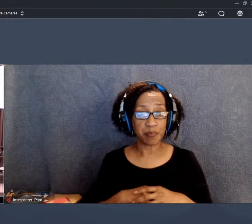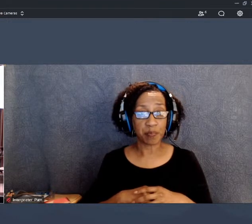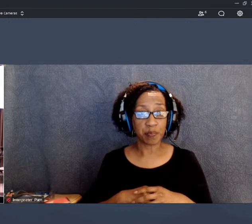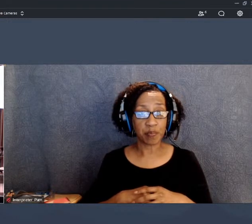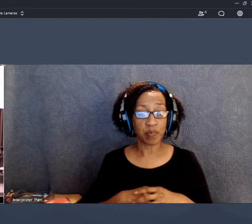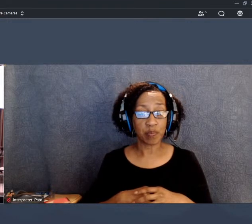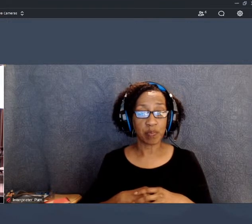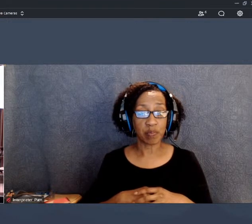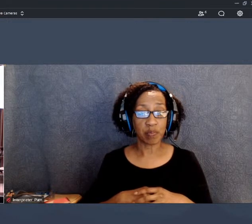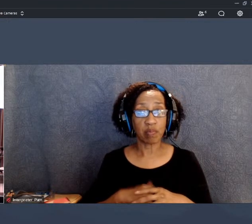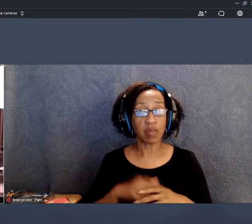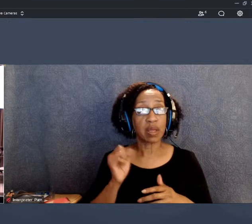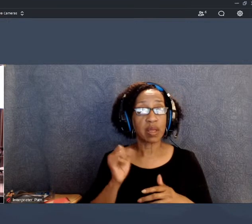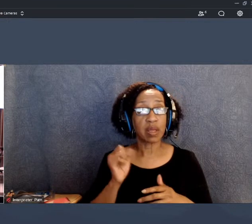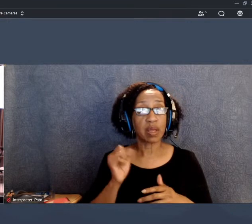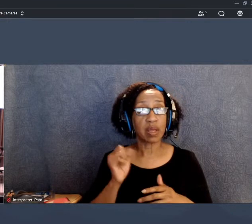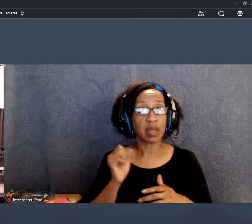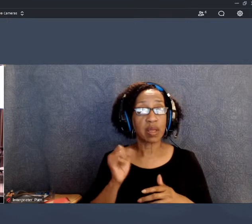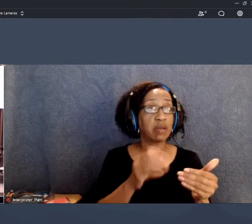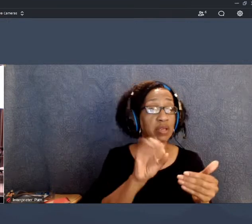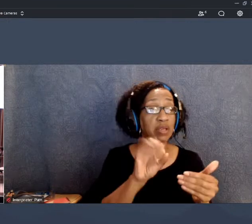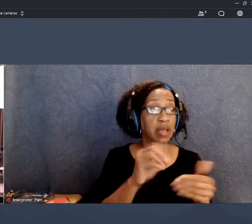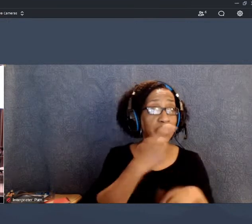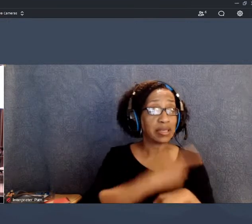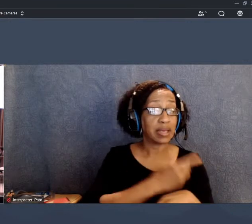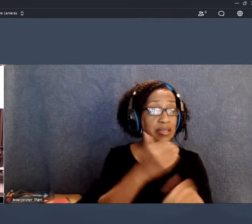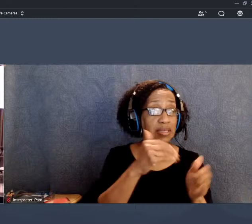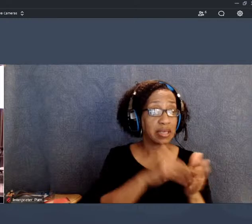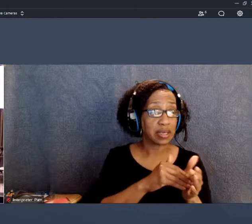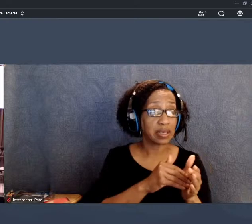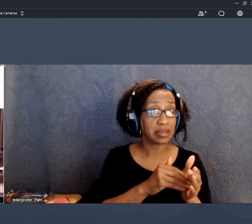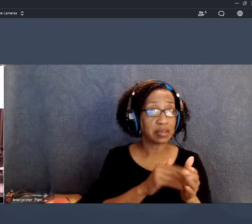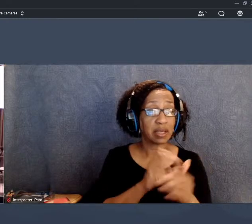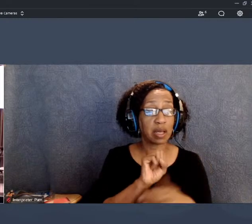Yeah, I make a motion for 90 days again, since Smiley